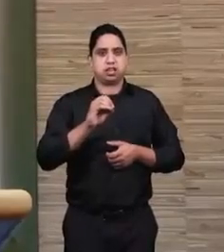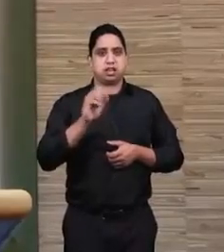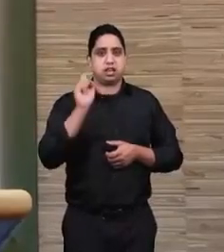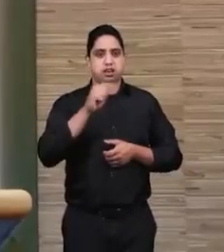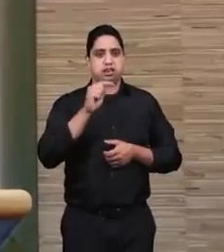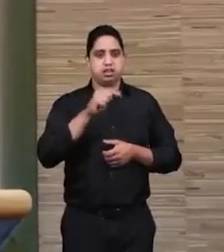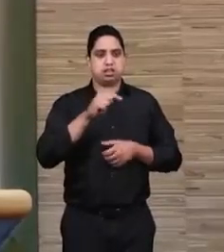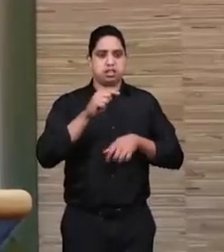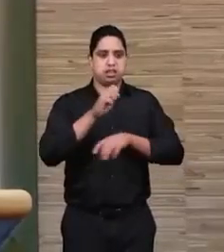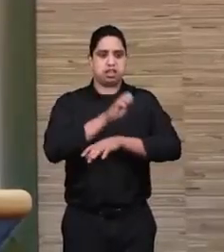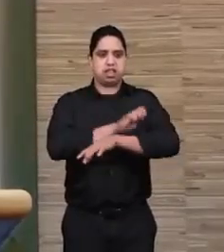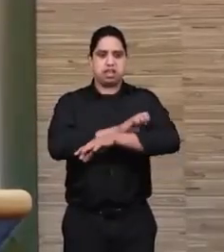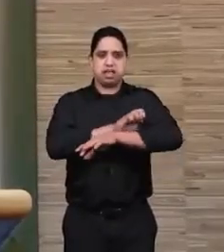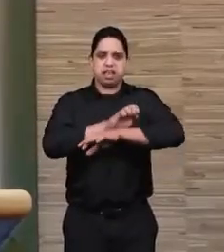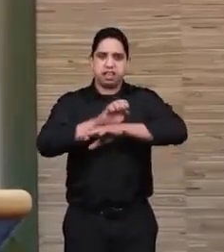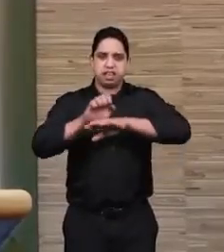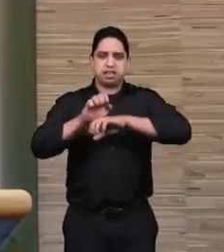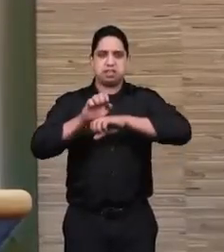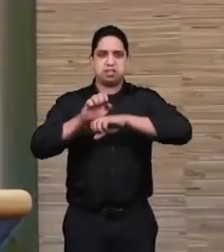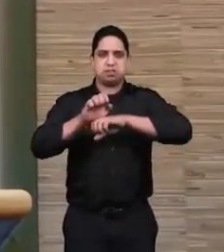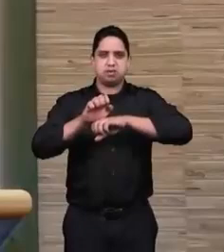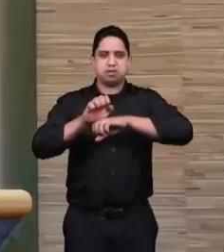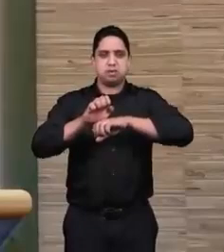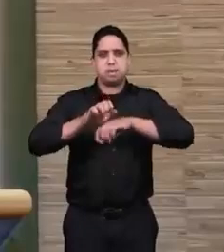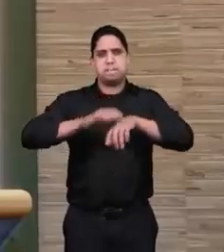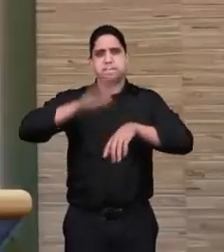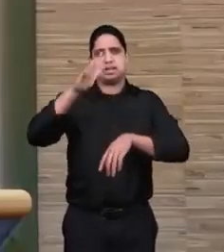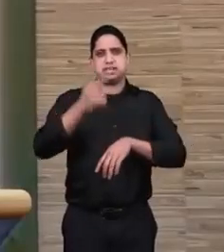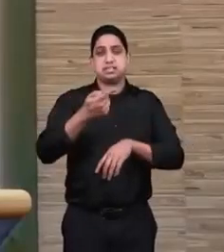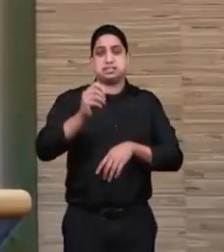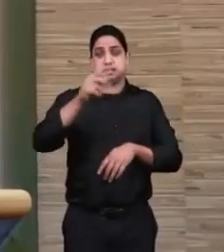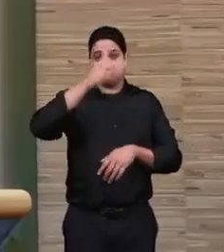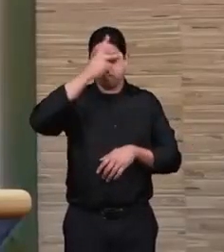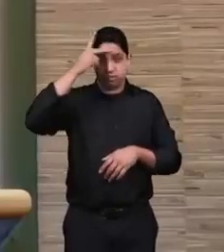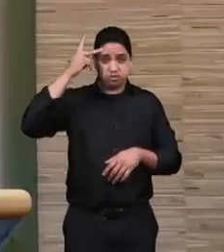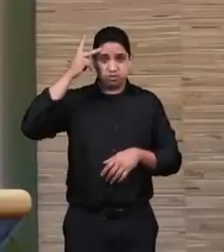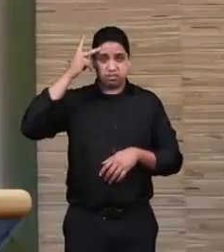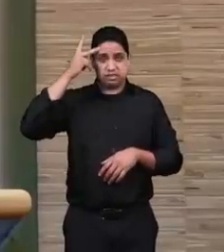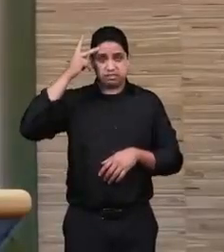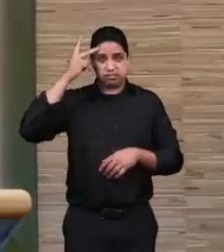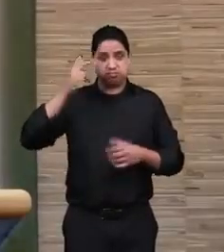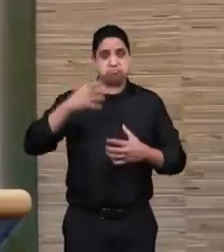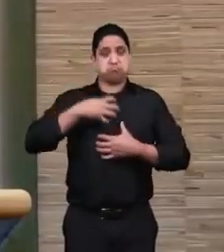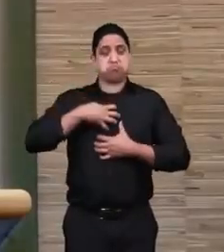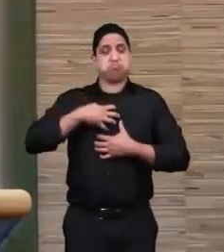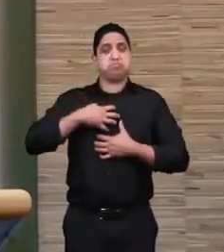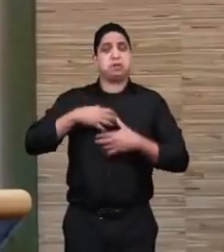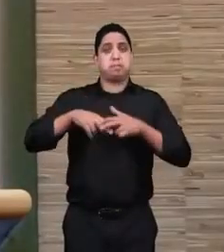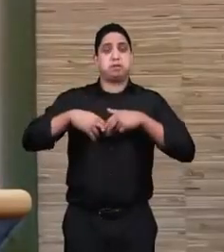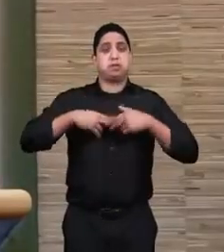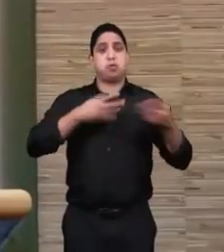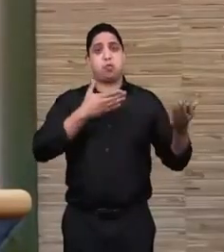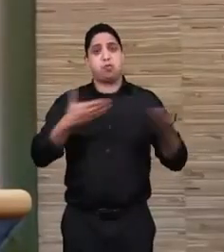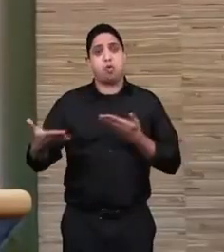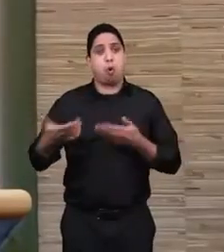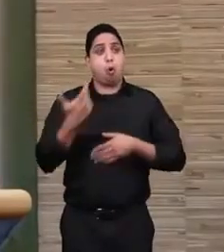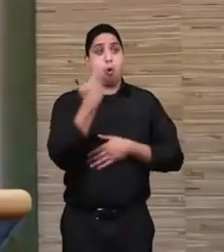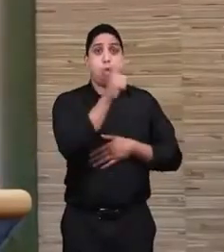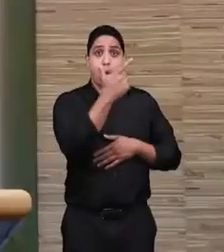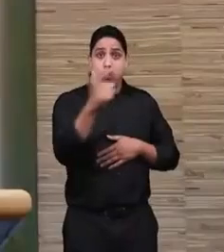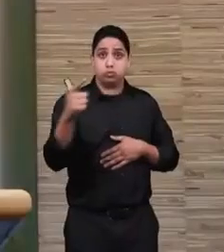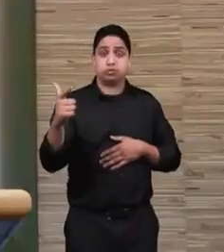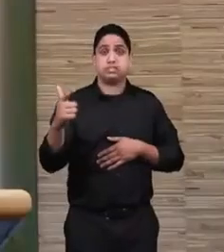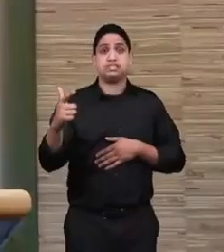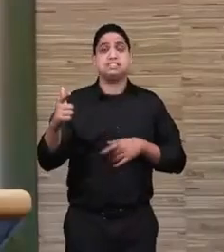than 70 people were reached through the invitations, and others are still being reached, not